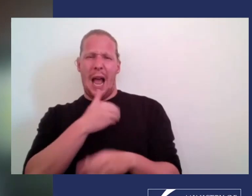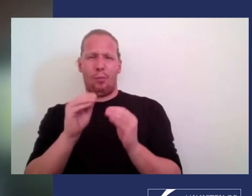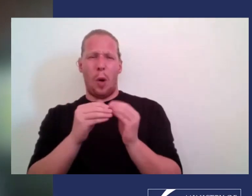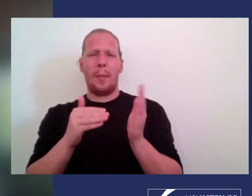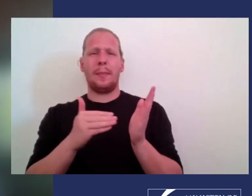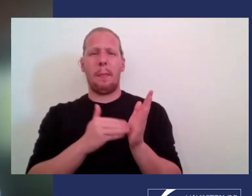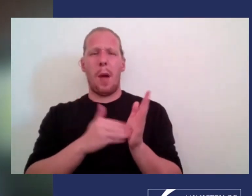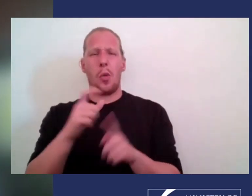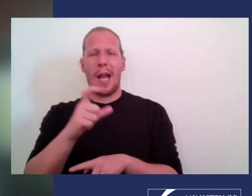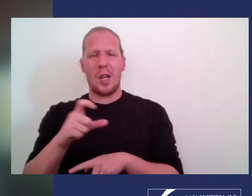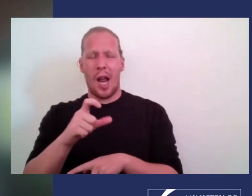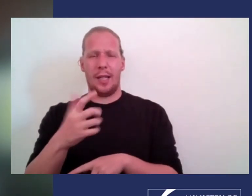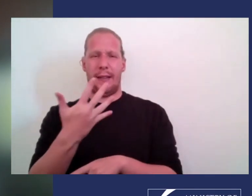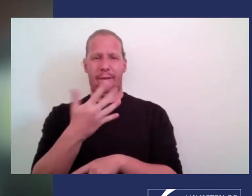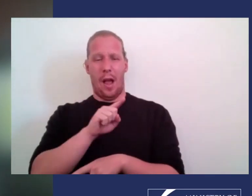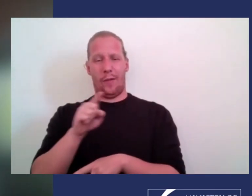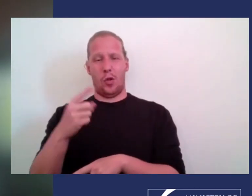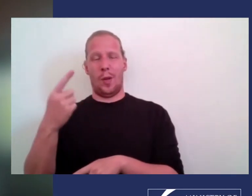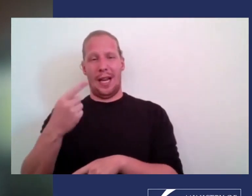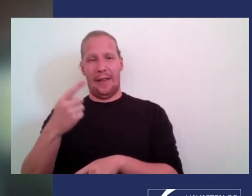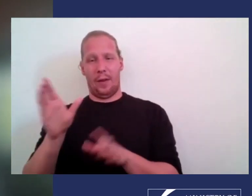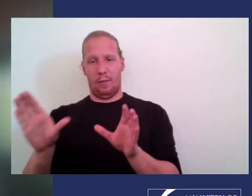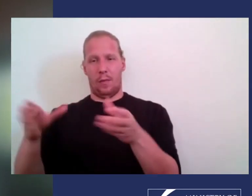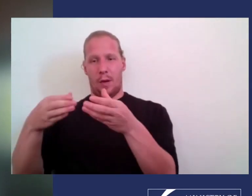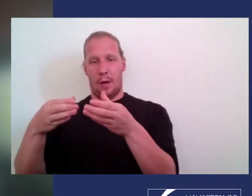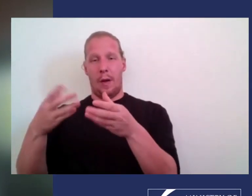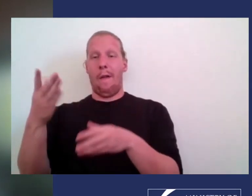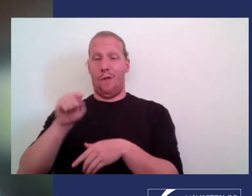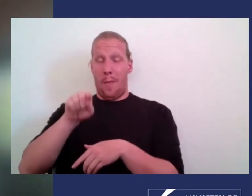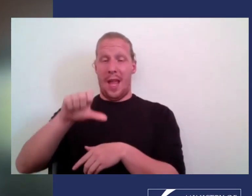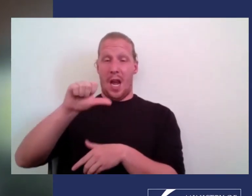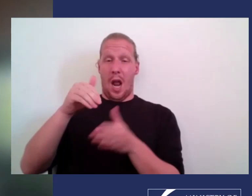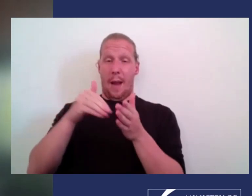to 11-year-olds out of that 9 million doses. So